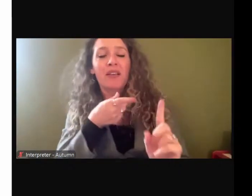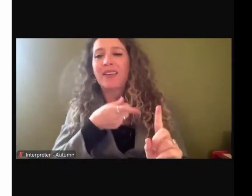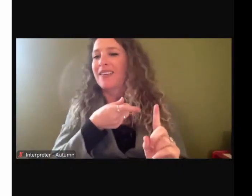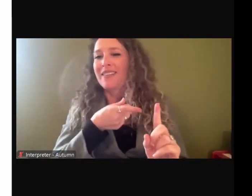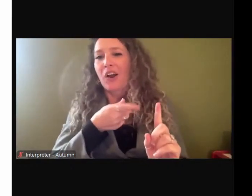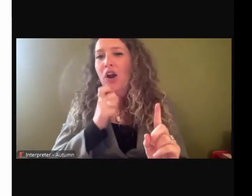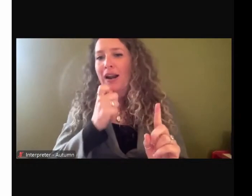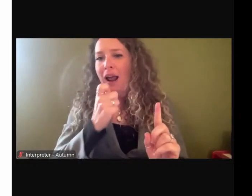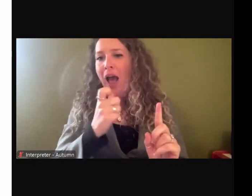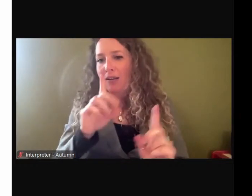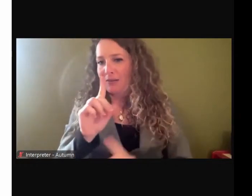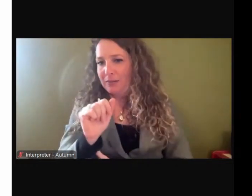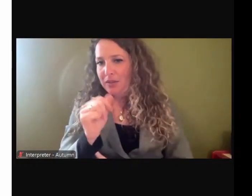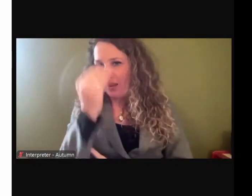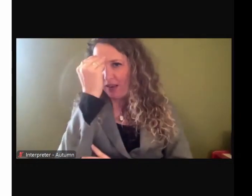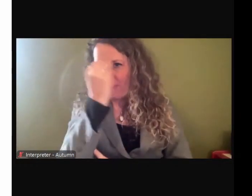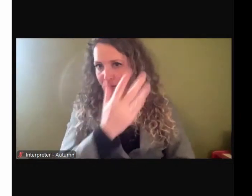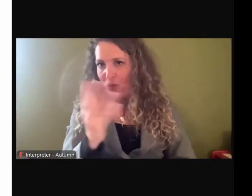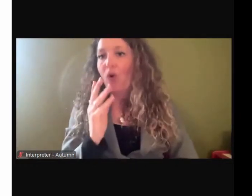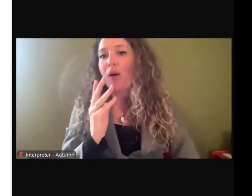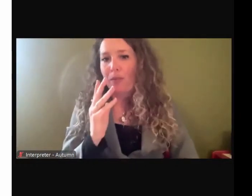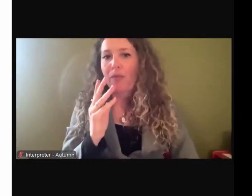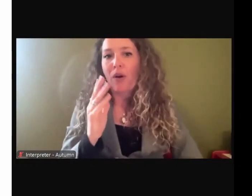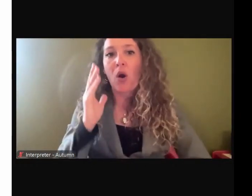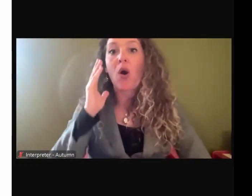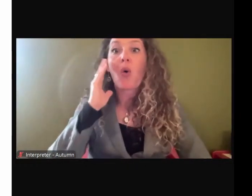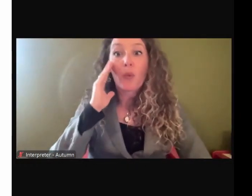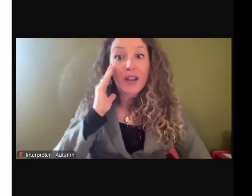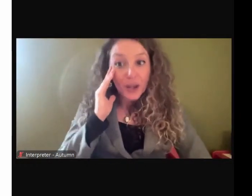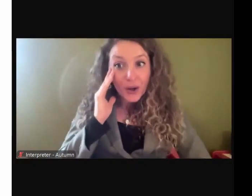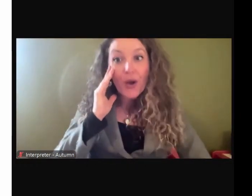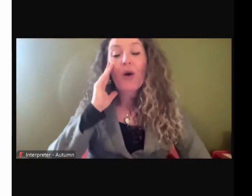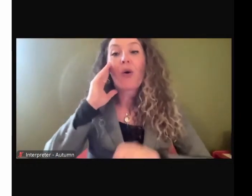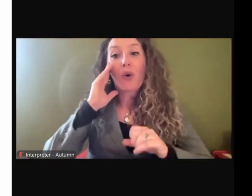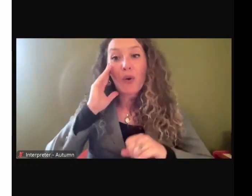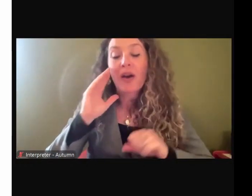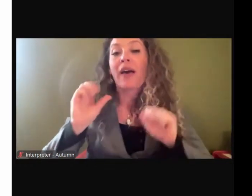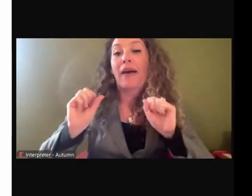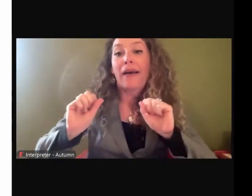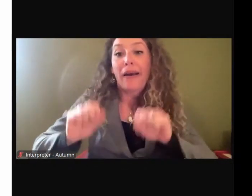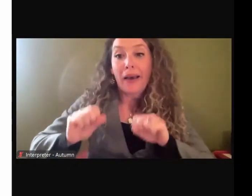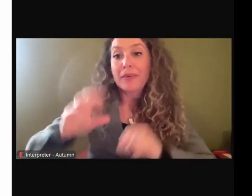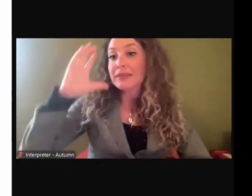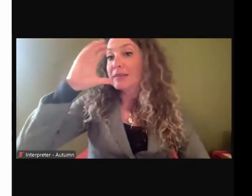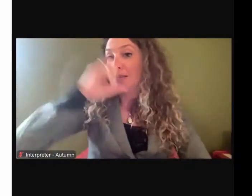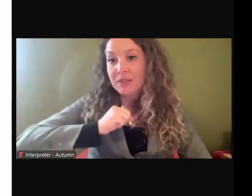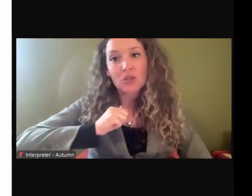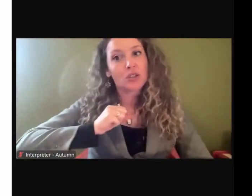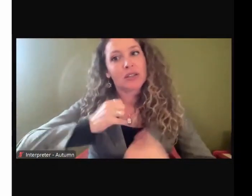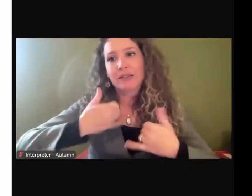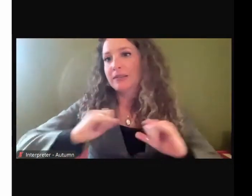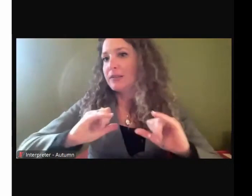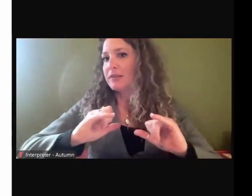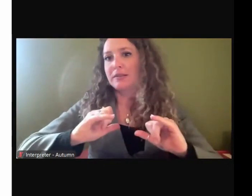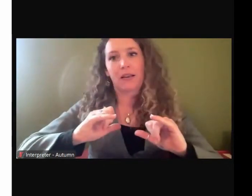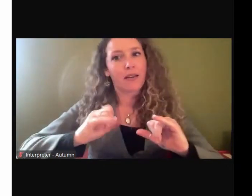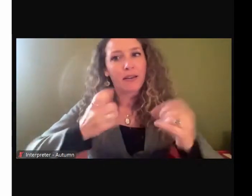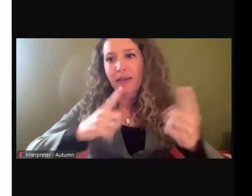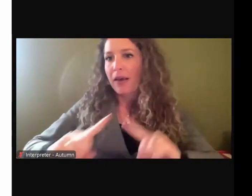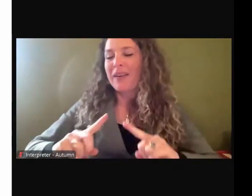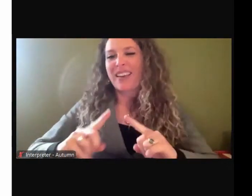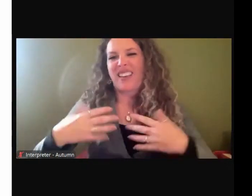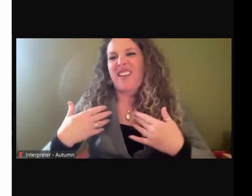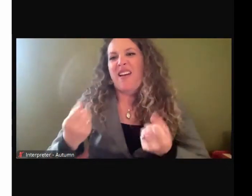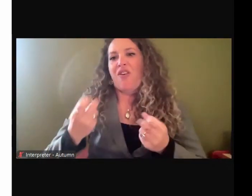we know all too well that ableist assumptions remain embedded in healthcare education. And I'm speaking healthcare broadly